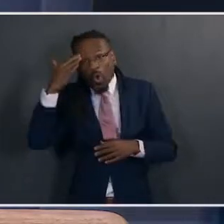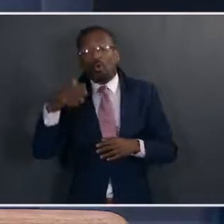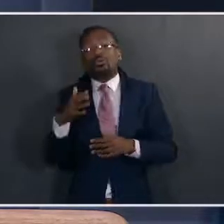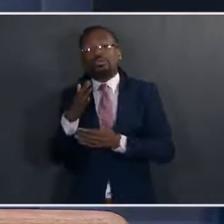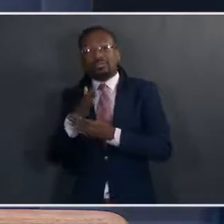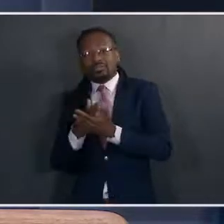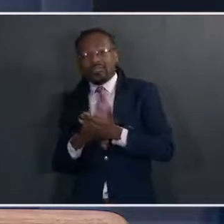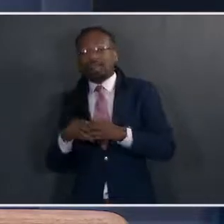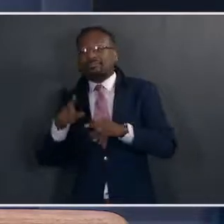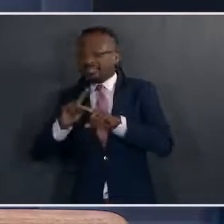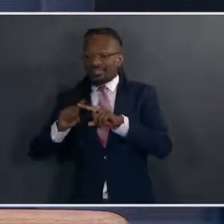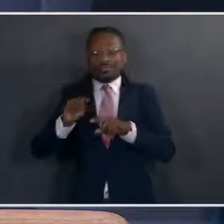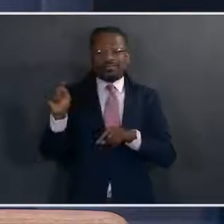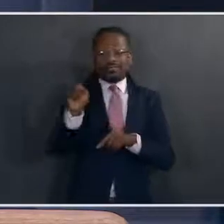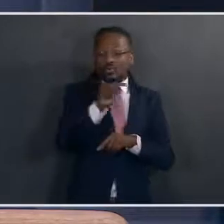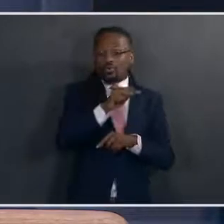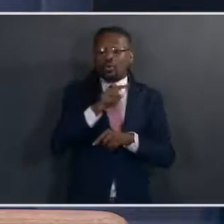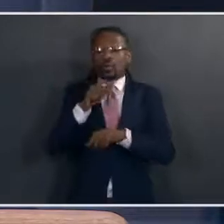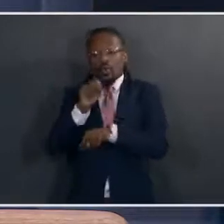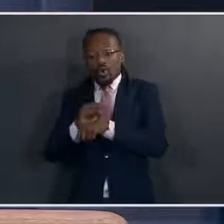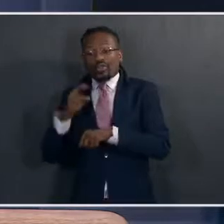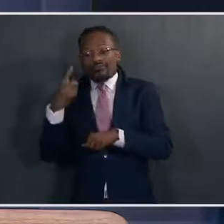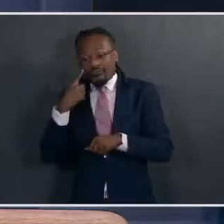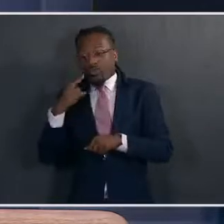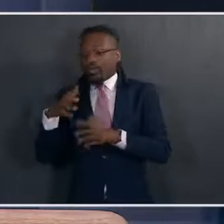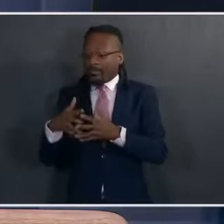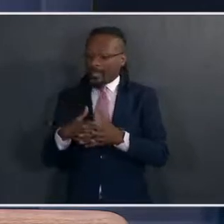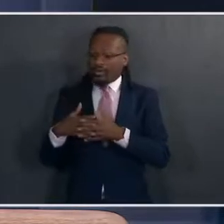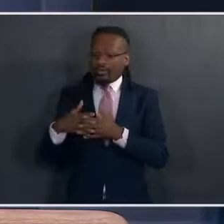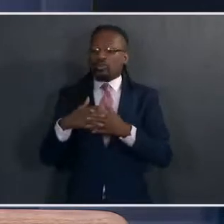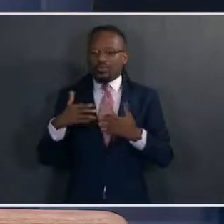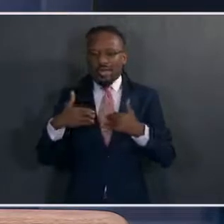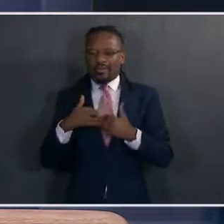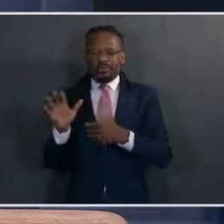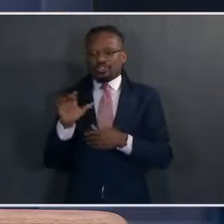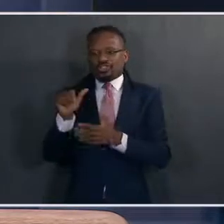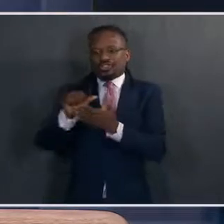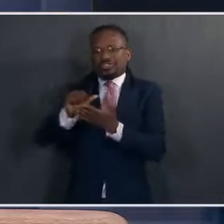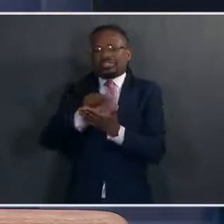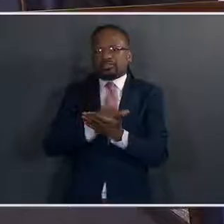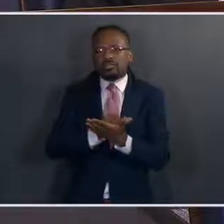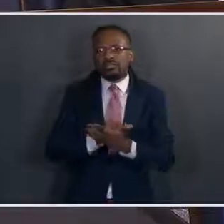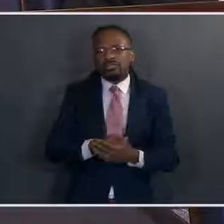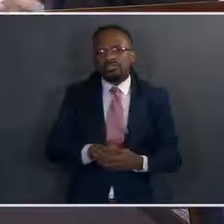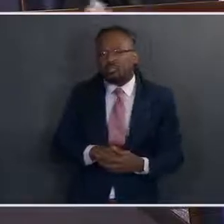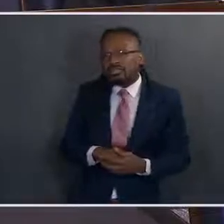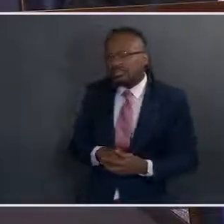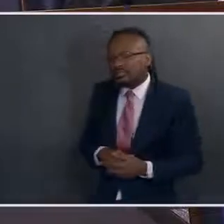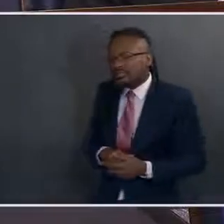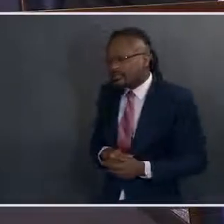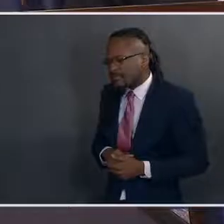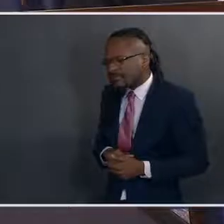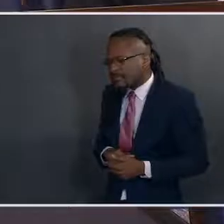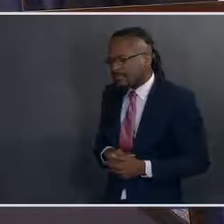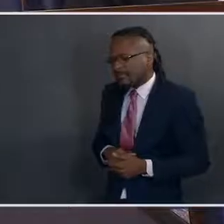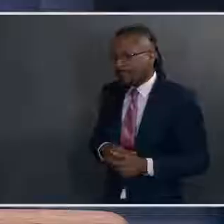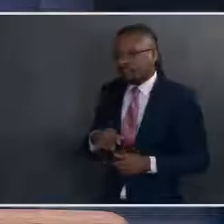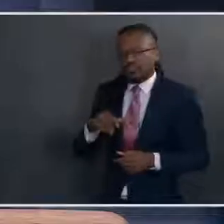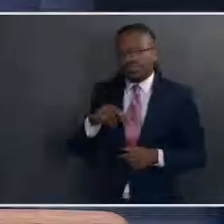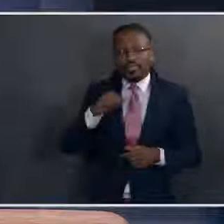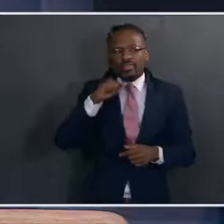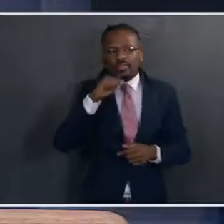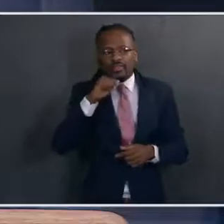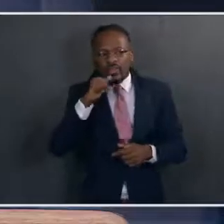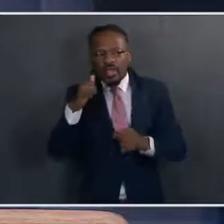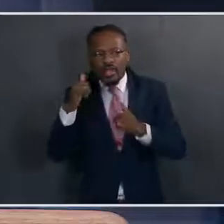governments who have an agenda, and they're not playing the role of free press and free media as you all are. Are you okay with them working in the White House, for example? I